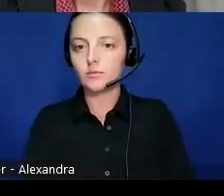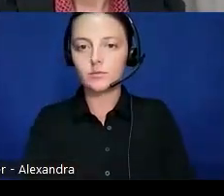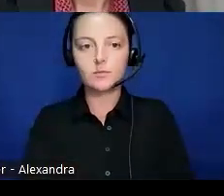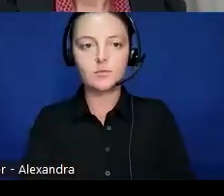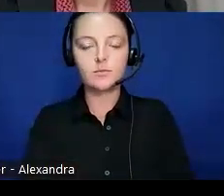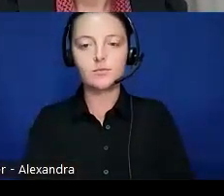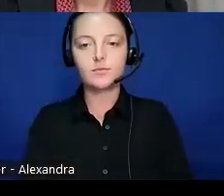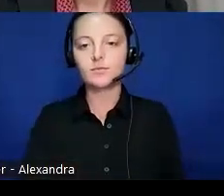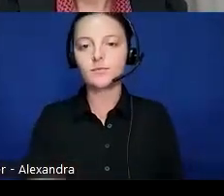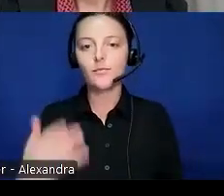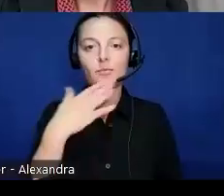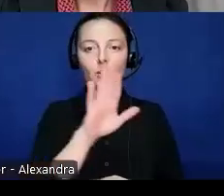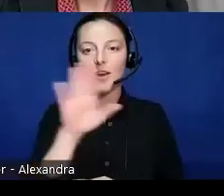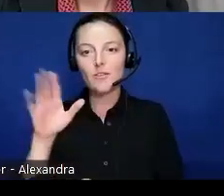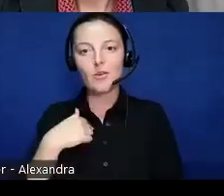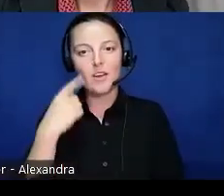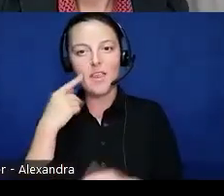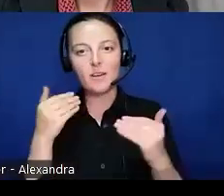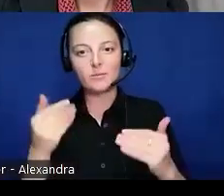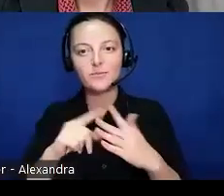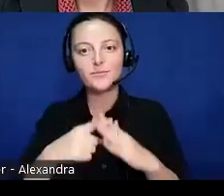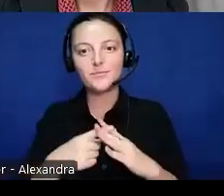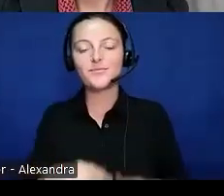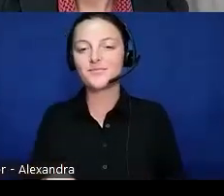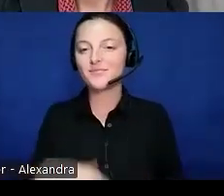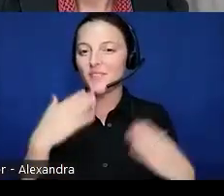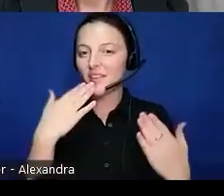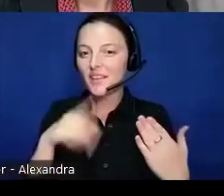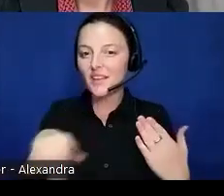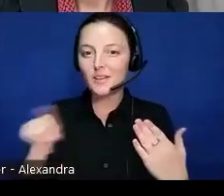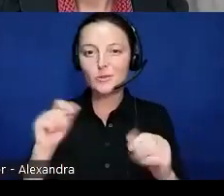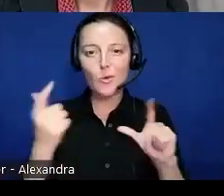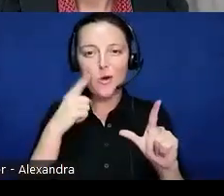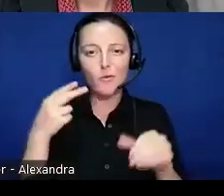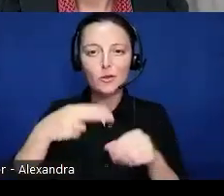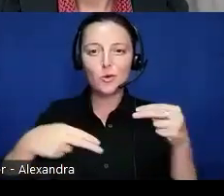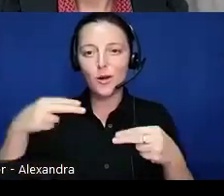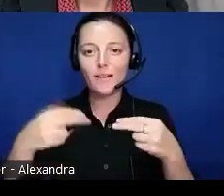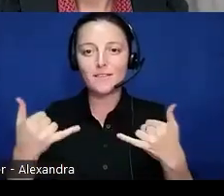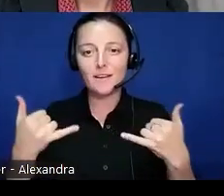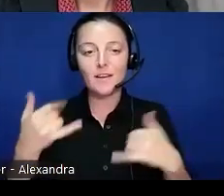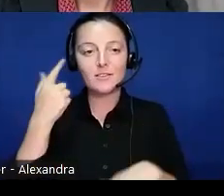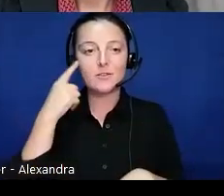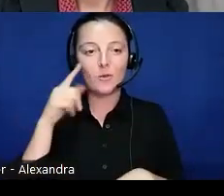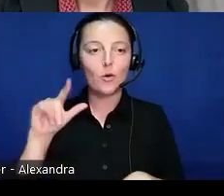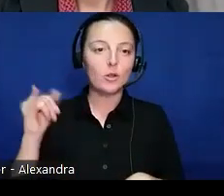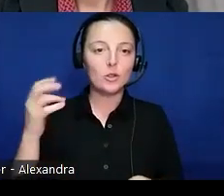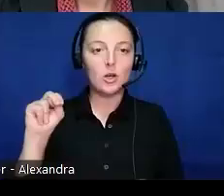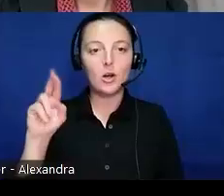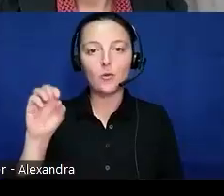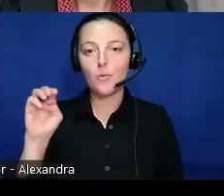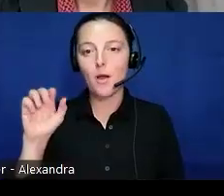Good afternoon. I think we'll get started. Thank you all for joining us today for the John Romano Clinical Rounds. I'm